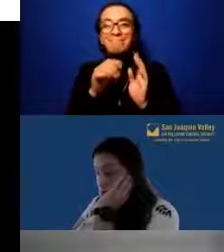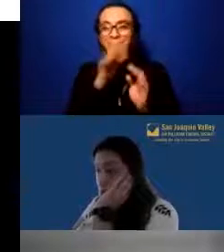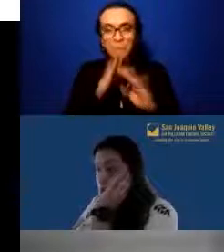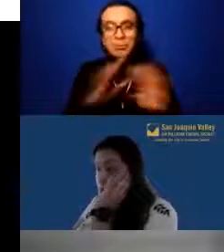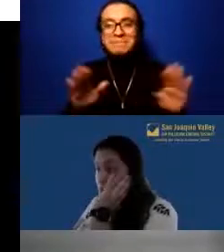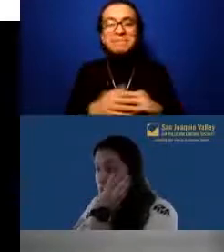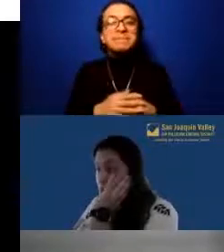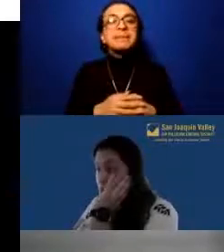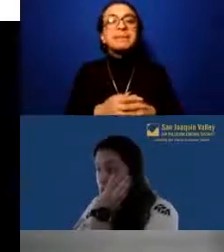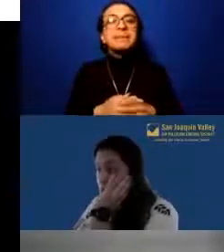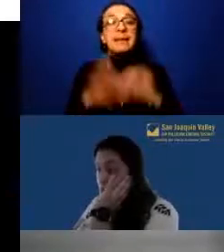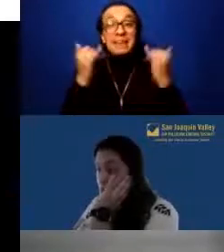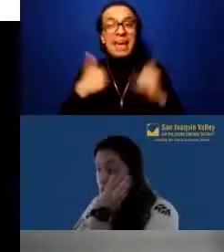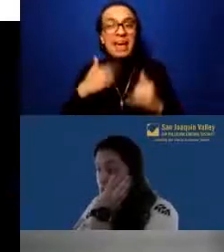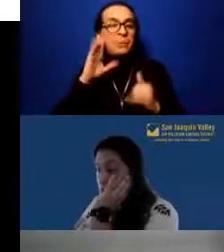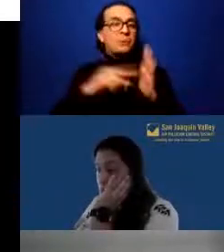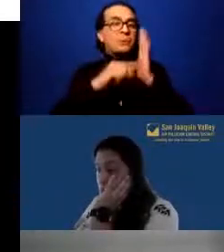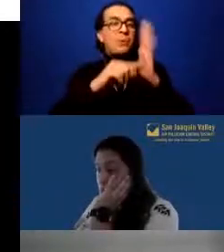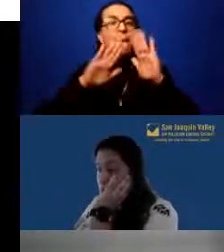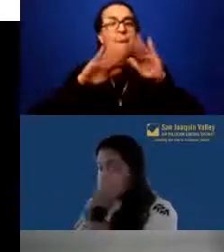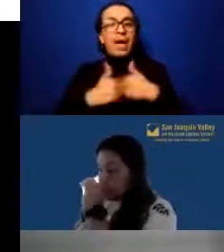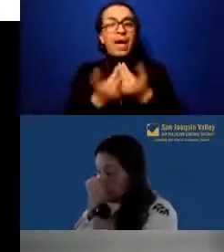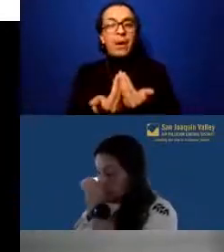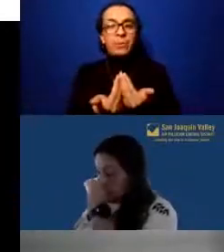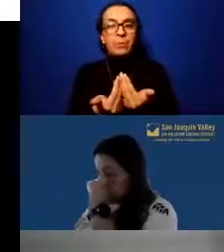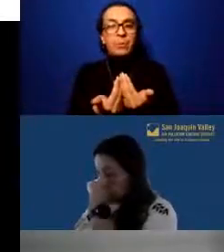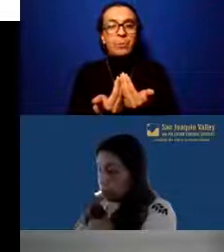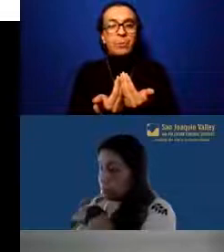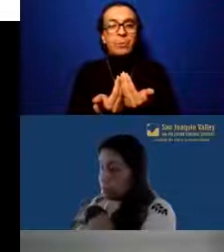you how to